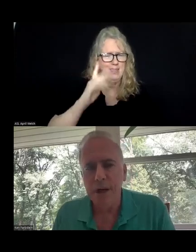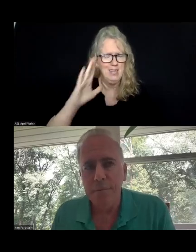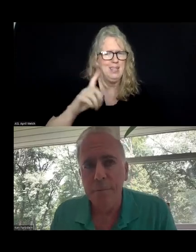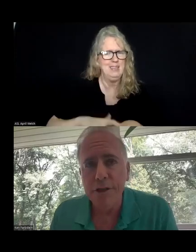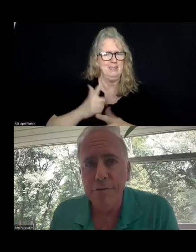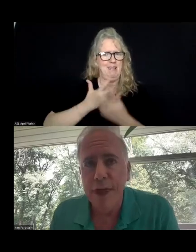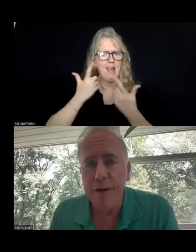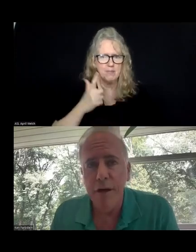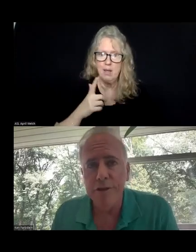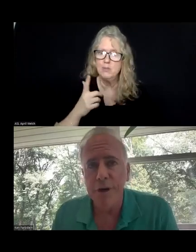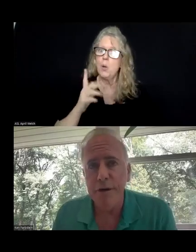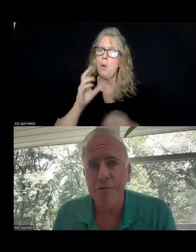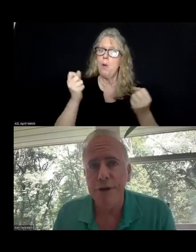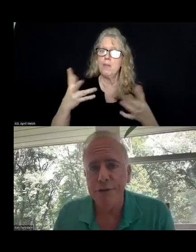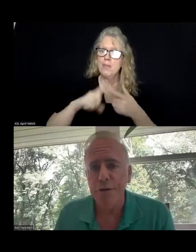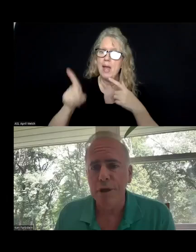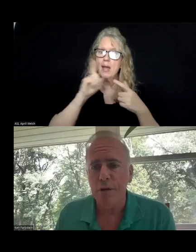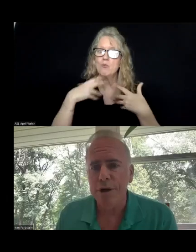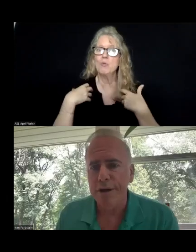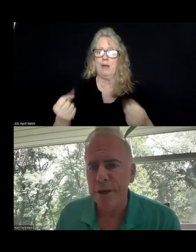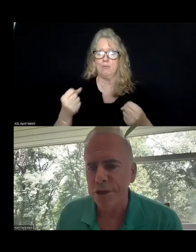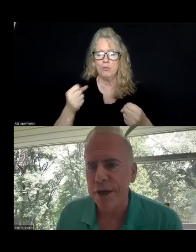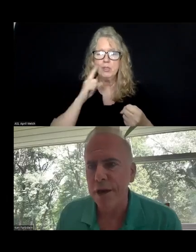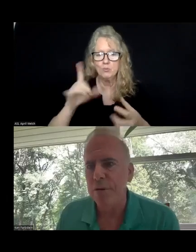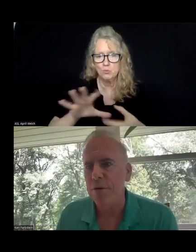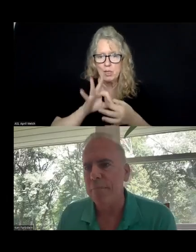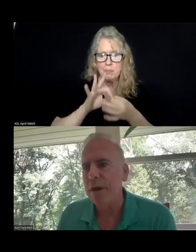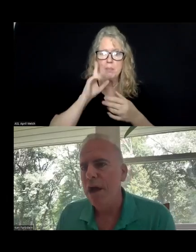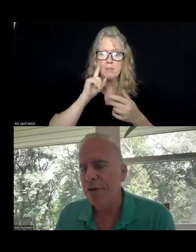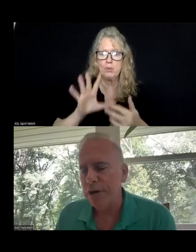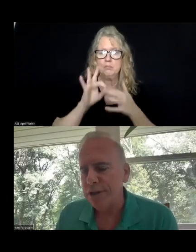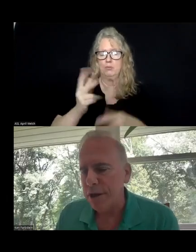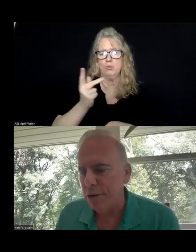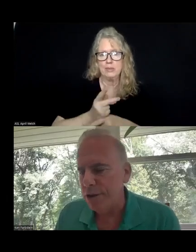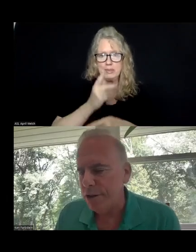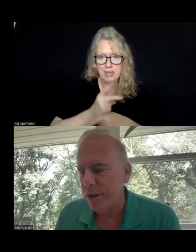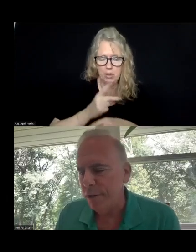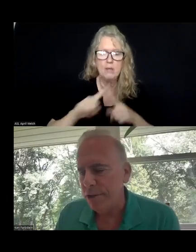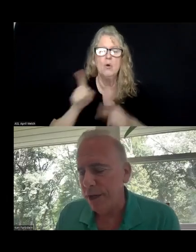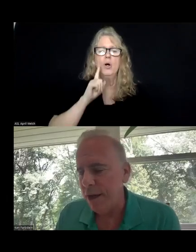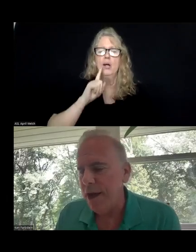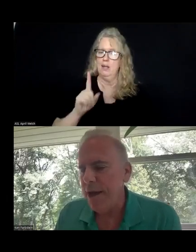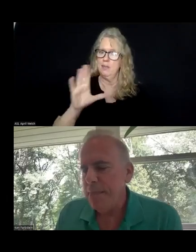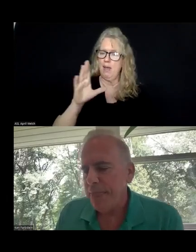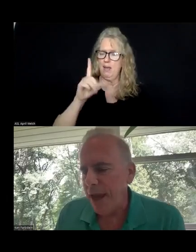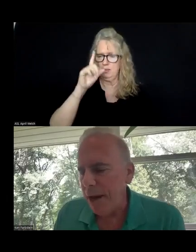attribute much of his recovery to the coordinated specialty care program for early psychosis that he was